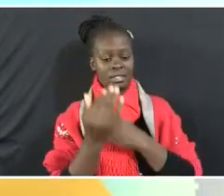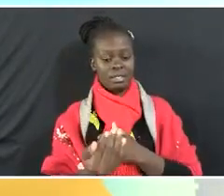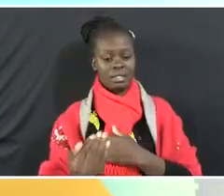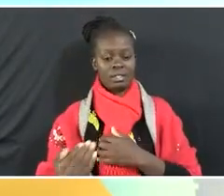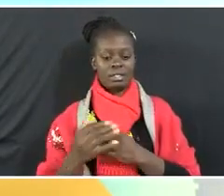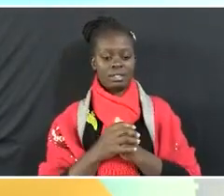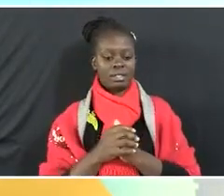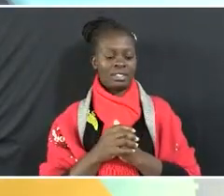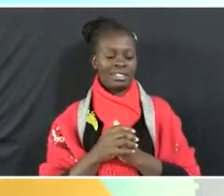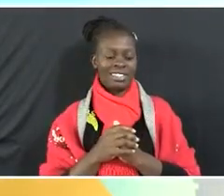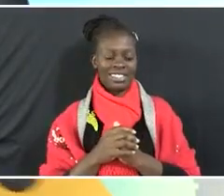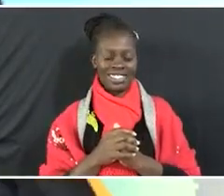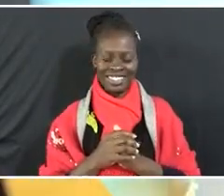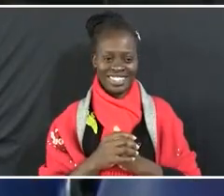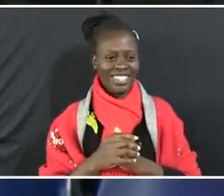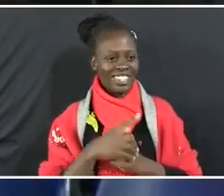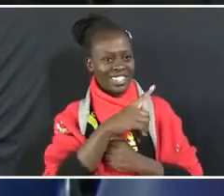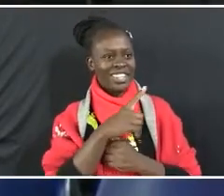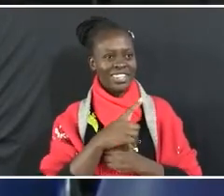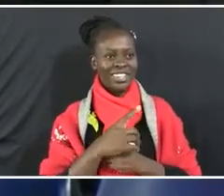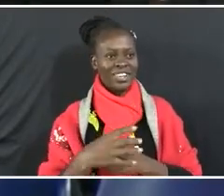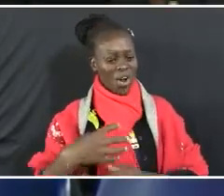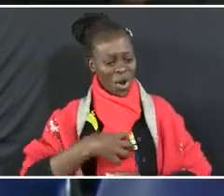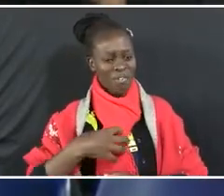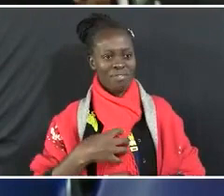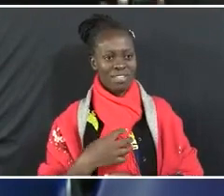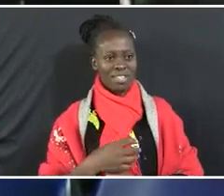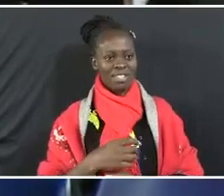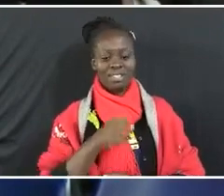switched me off. Okay.